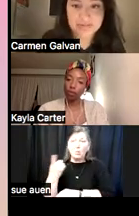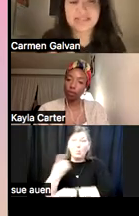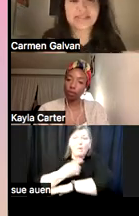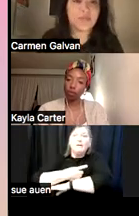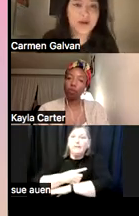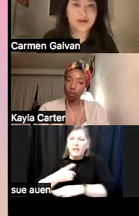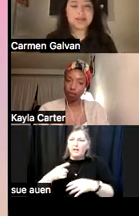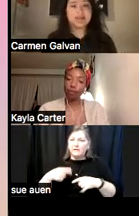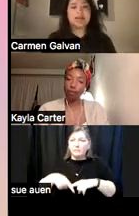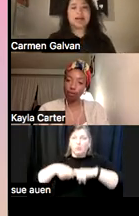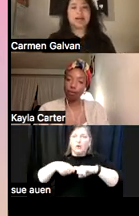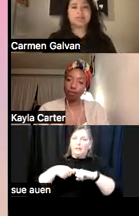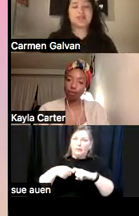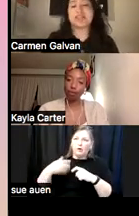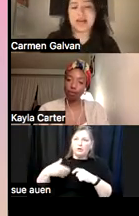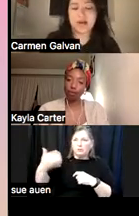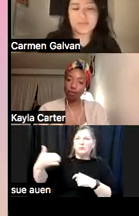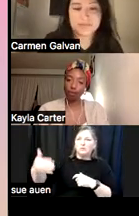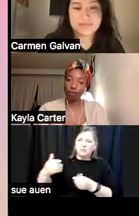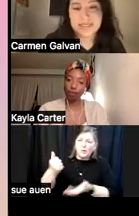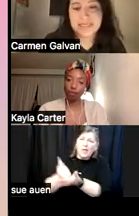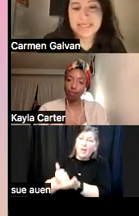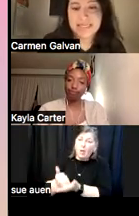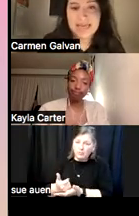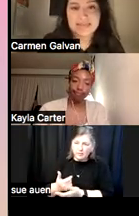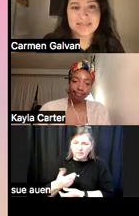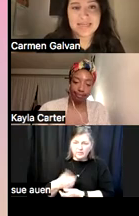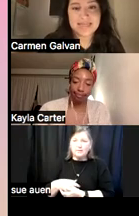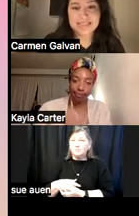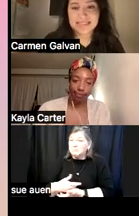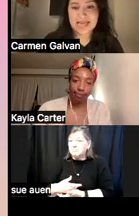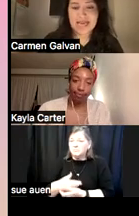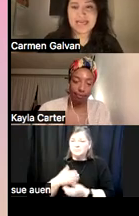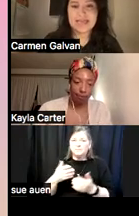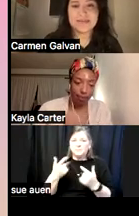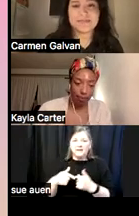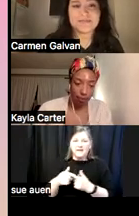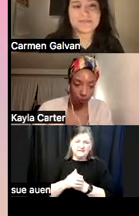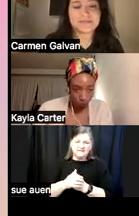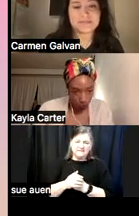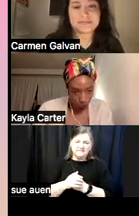breather somewhere, just to help. Yeah. And next slide.